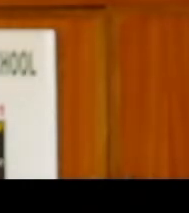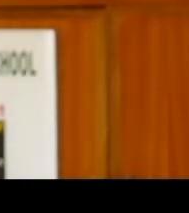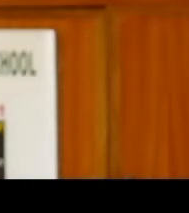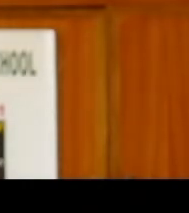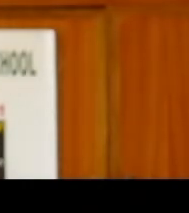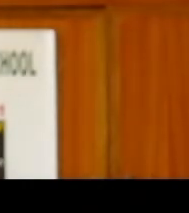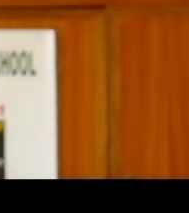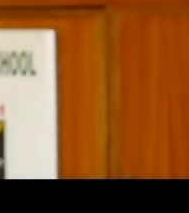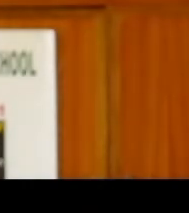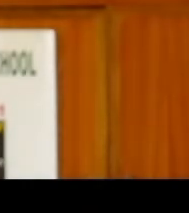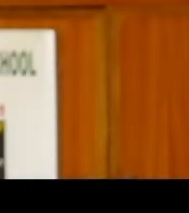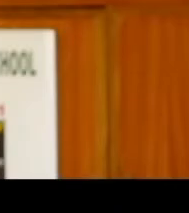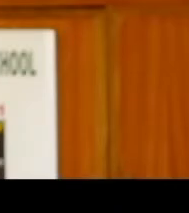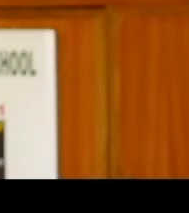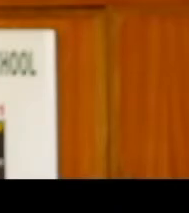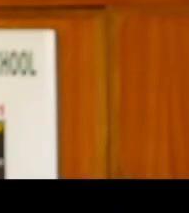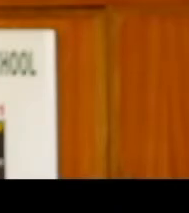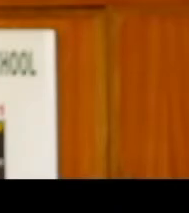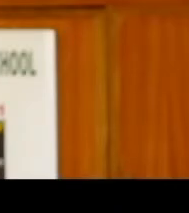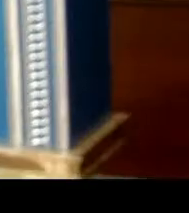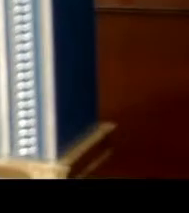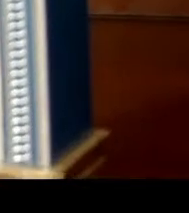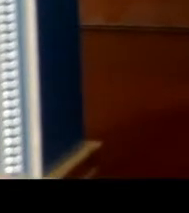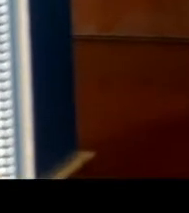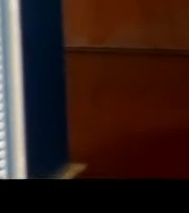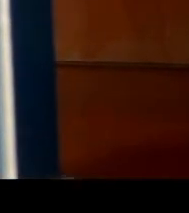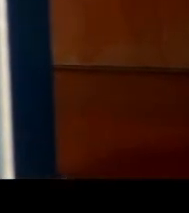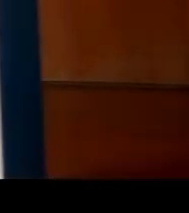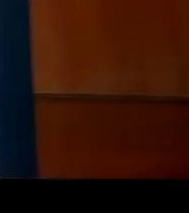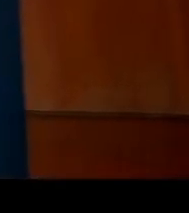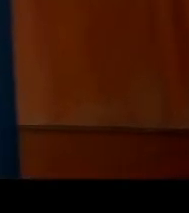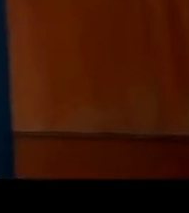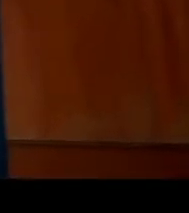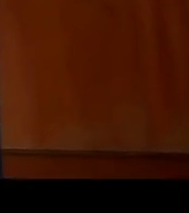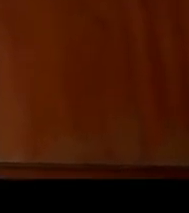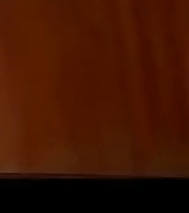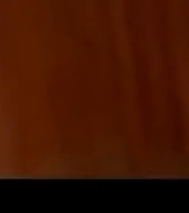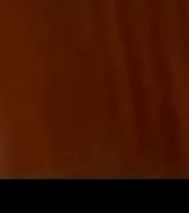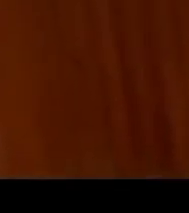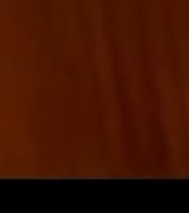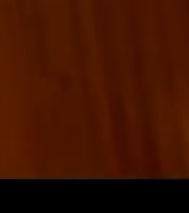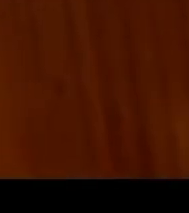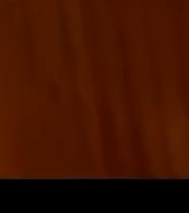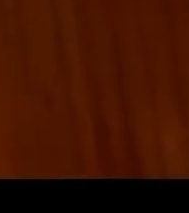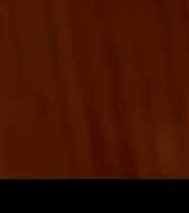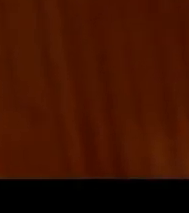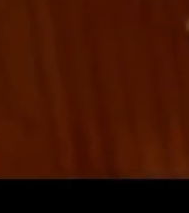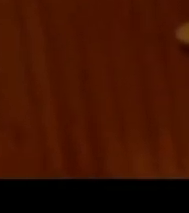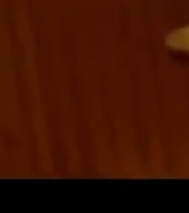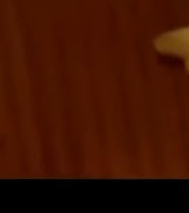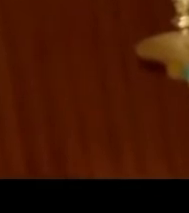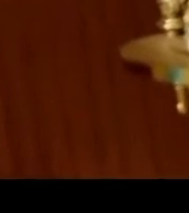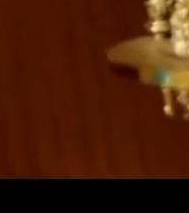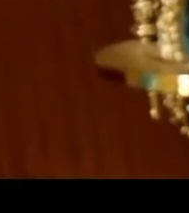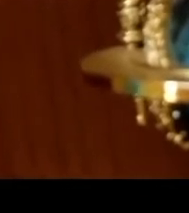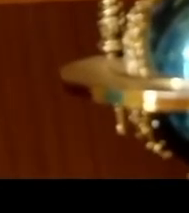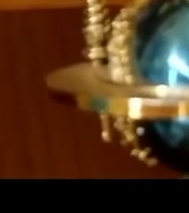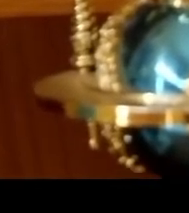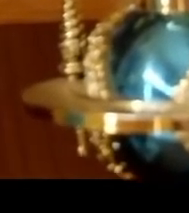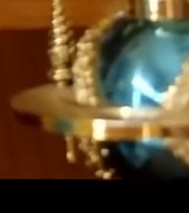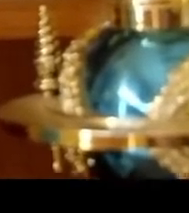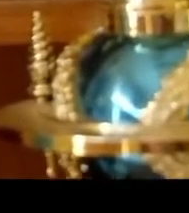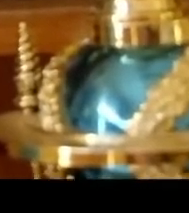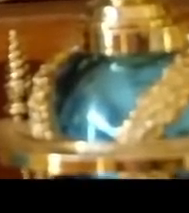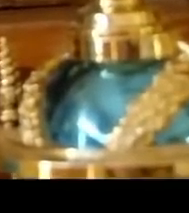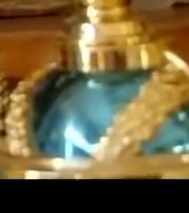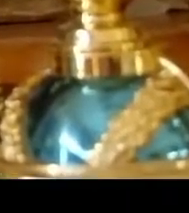in the YSK activities. So in this school, our students are very passionate about science, and the students were